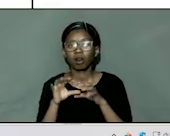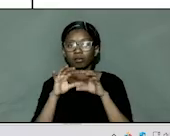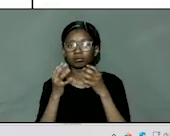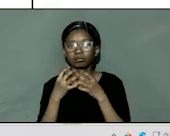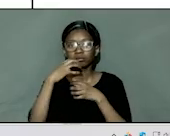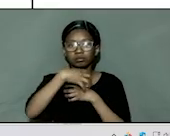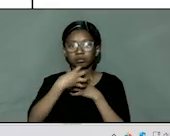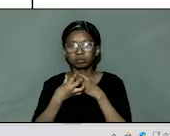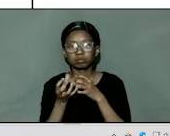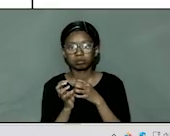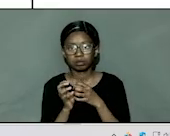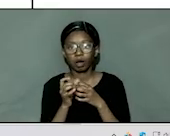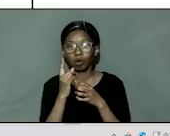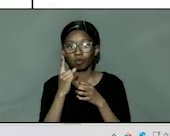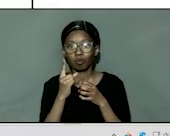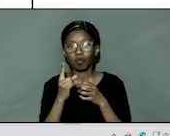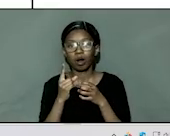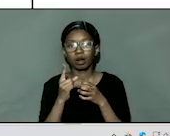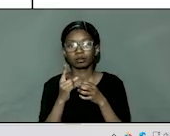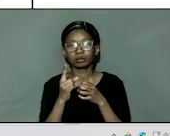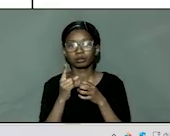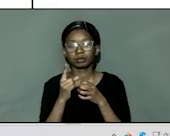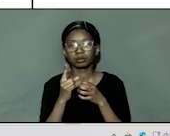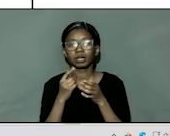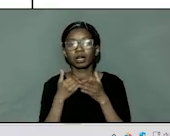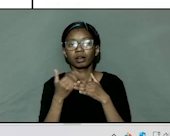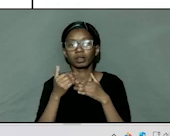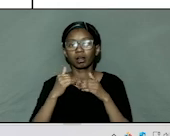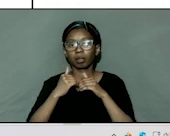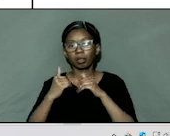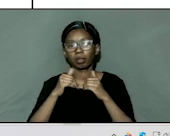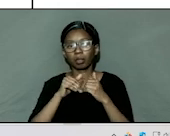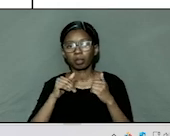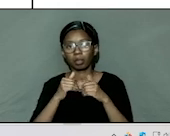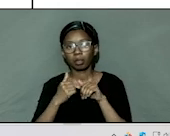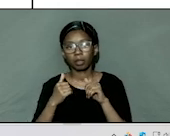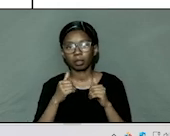separated. What will be the geographical barrier?